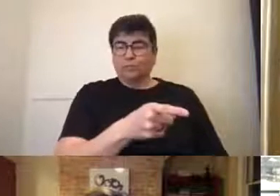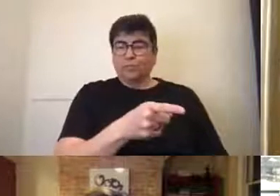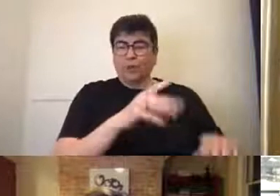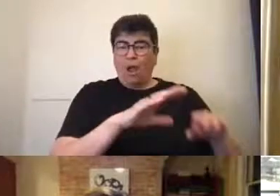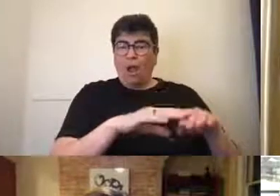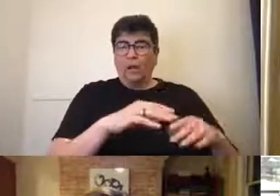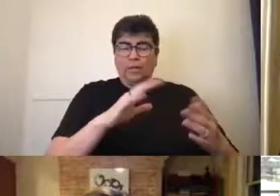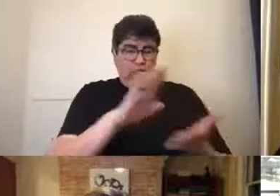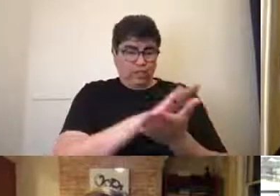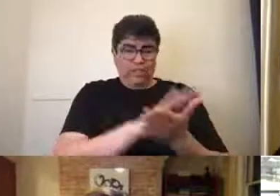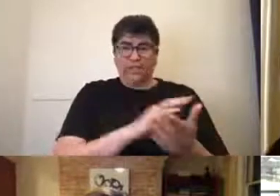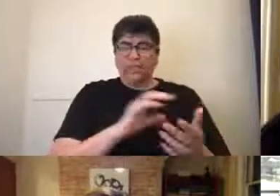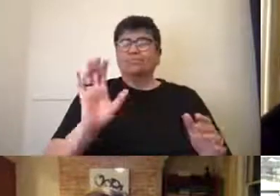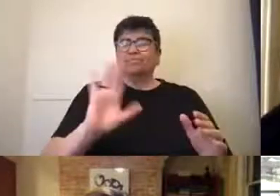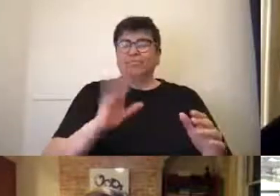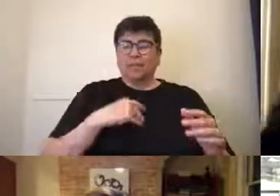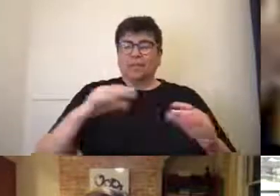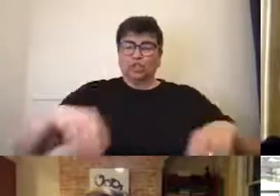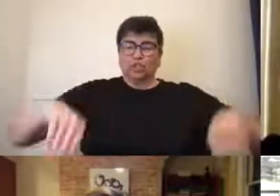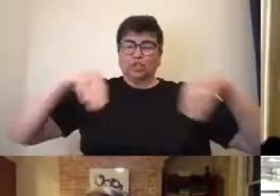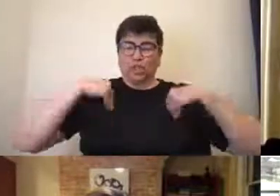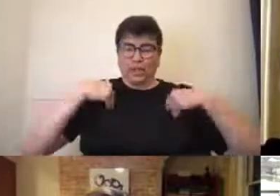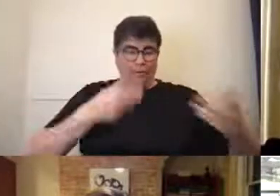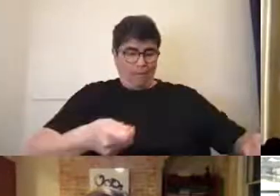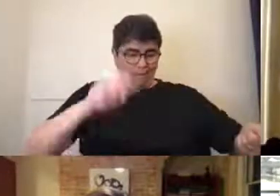on a sheet. We put them on a sheet, bring all the vegetables in, we put them on a table.